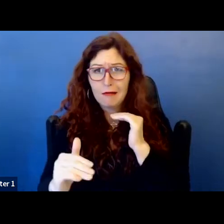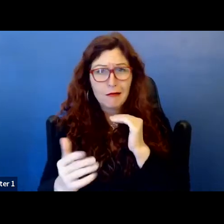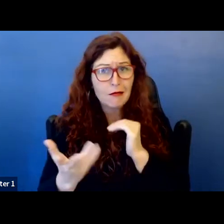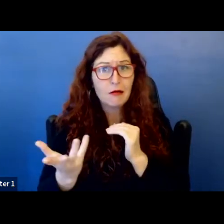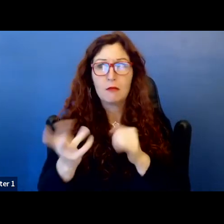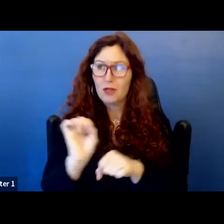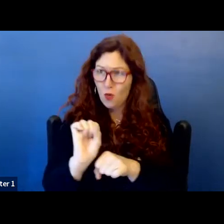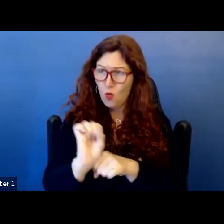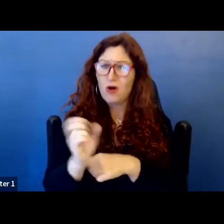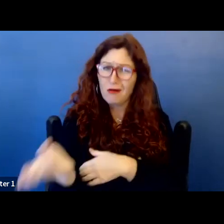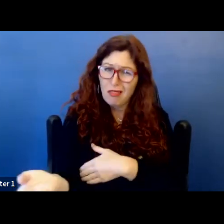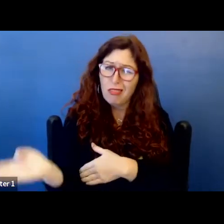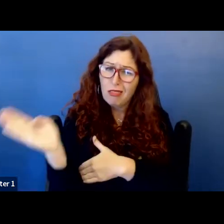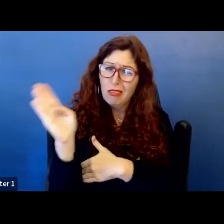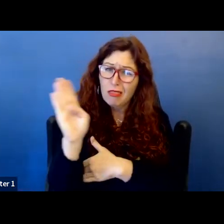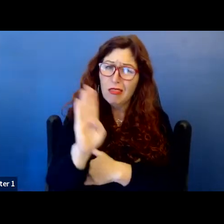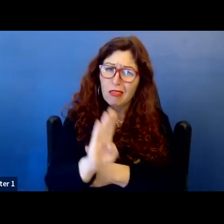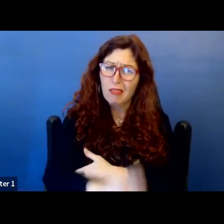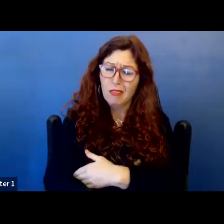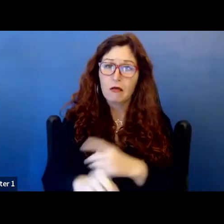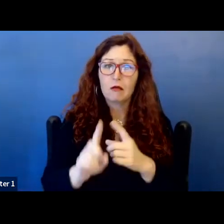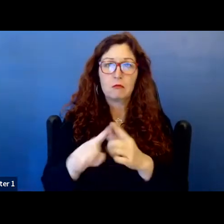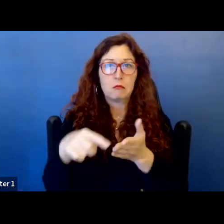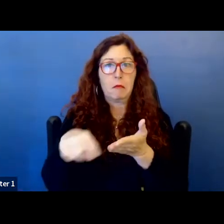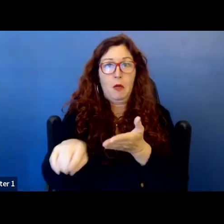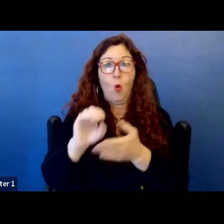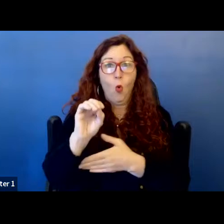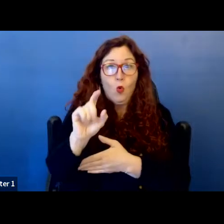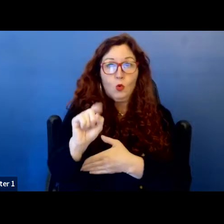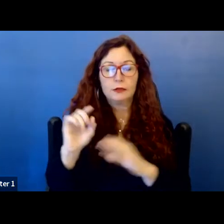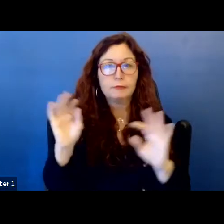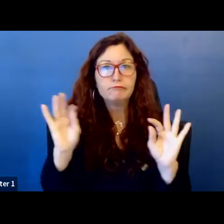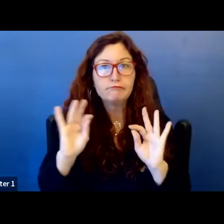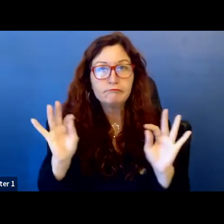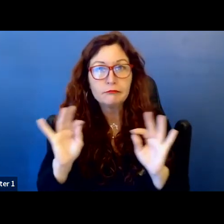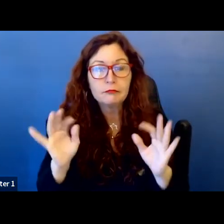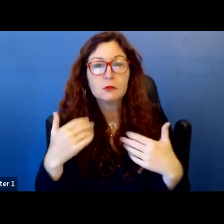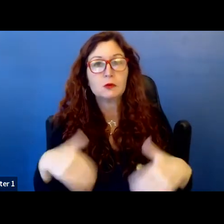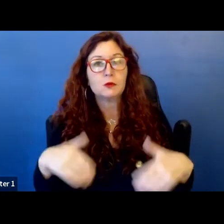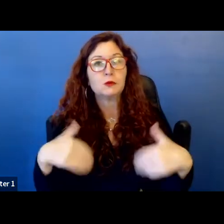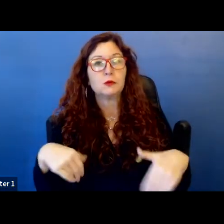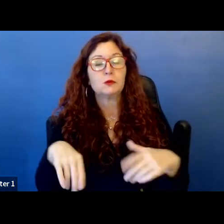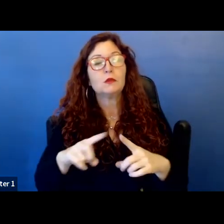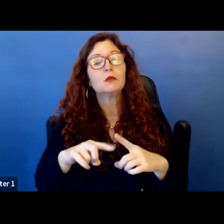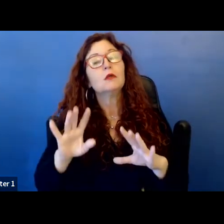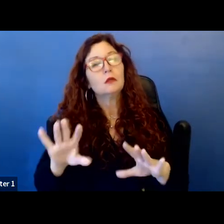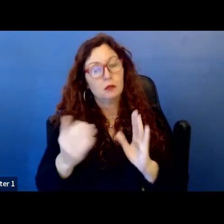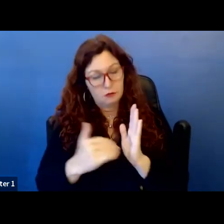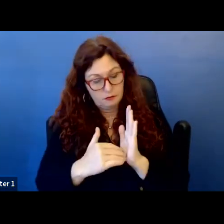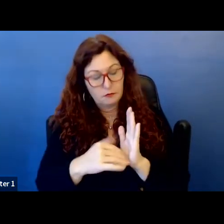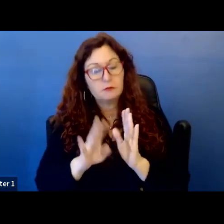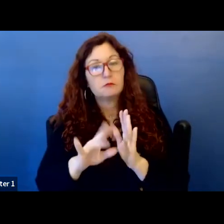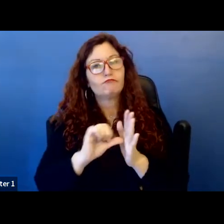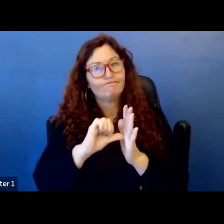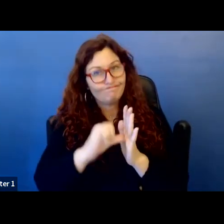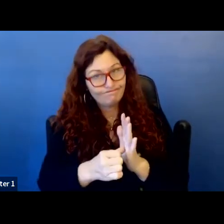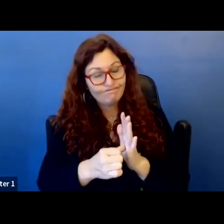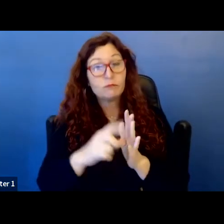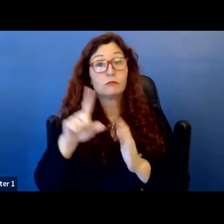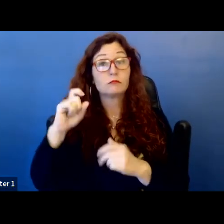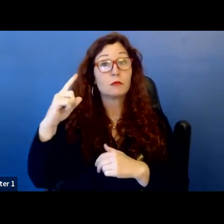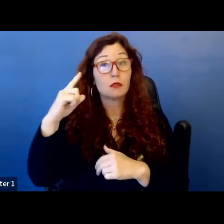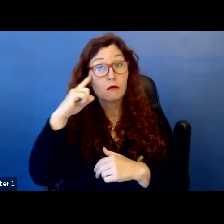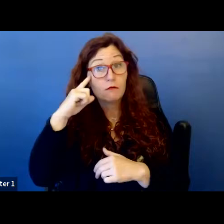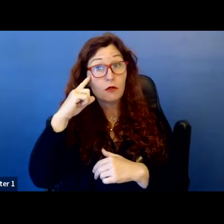widespread violations of basic labor rights are in the south and i want to conclude by reiterating the opportunity that the federal government has ahead of